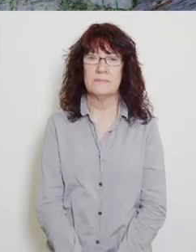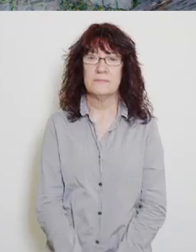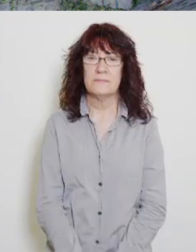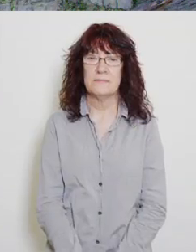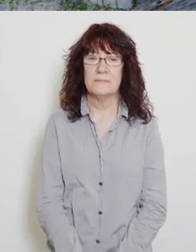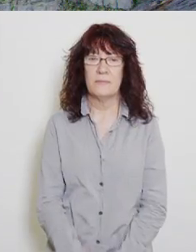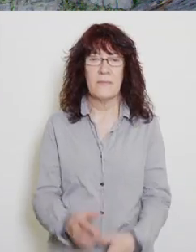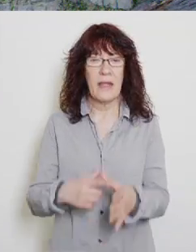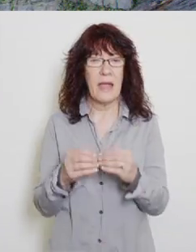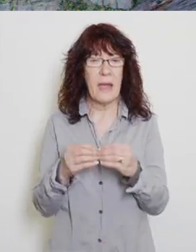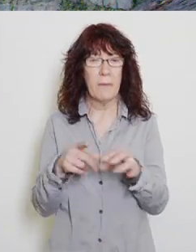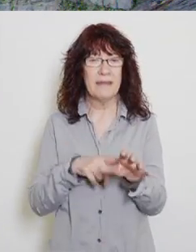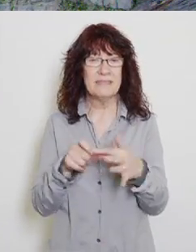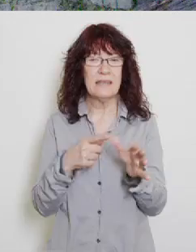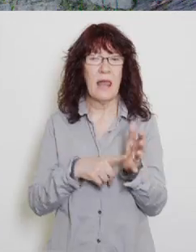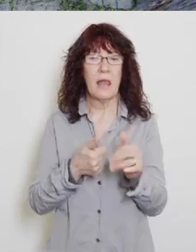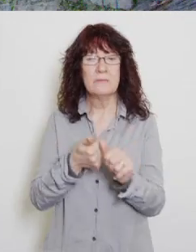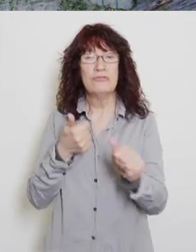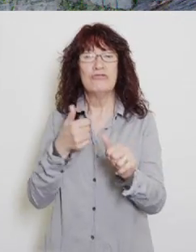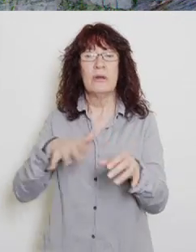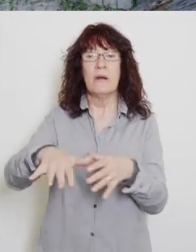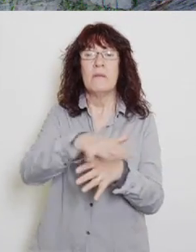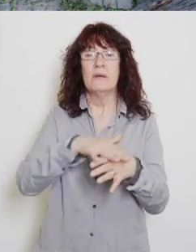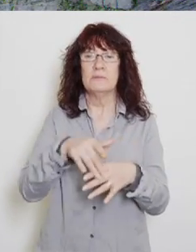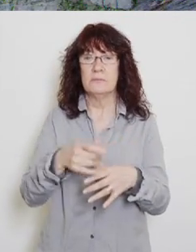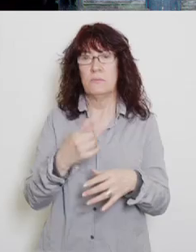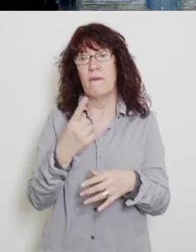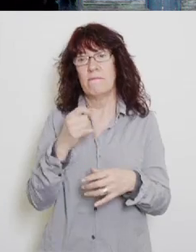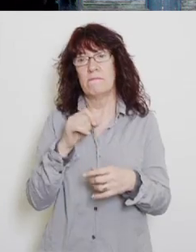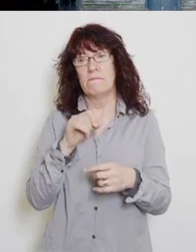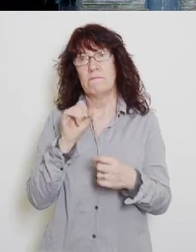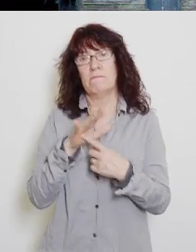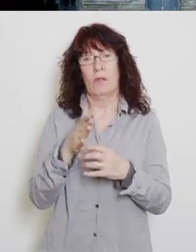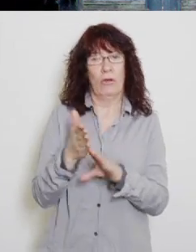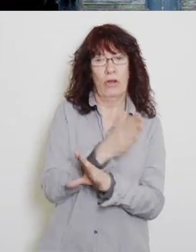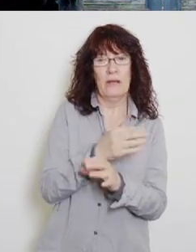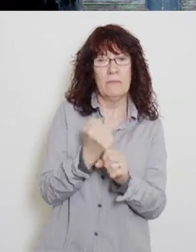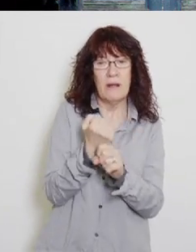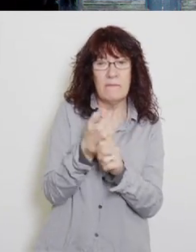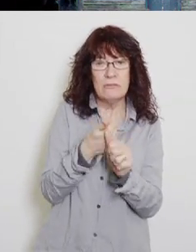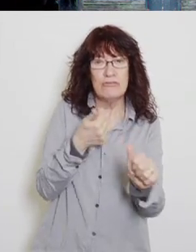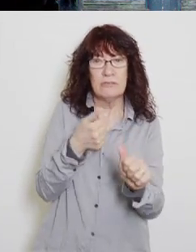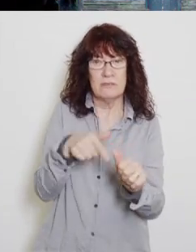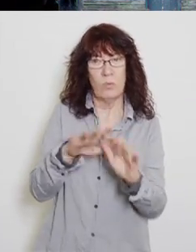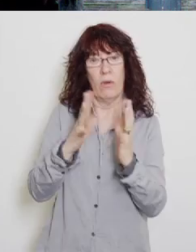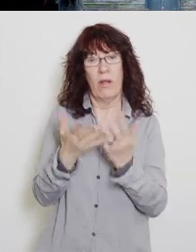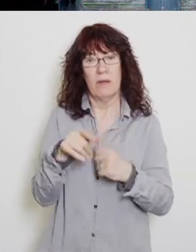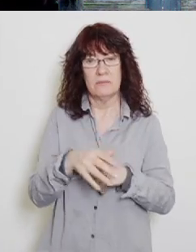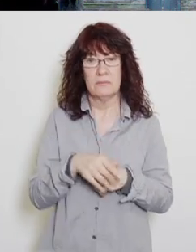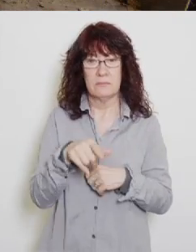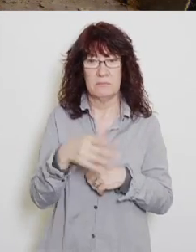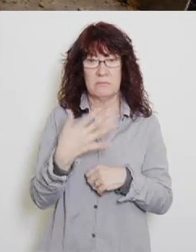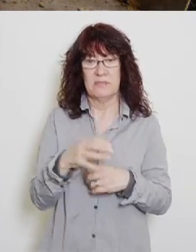Abbeydale Industrial Hamlet is one of the most complete early manufacturing sites in the world. The area has been a place